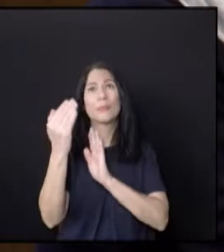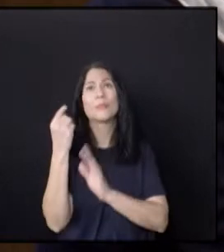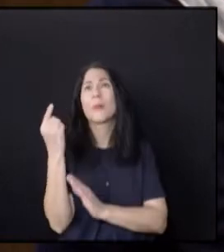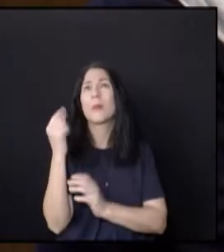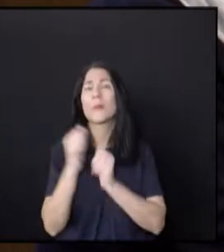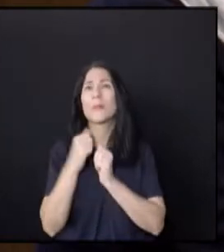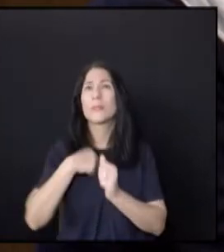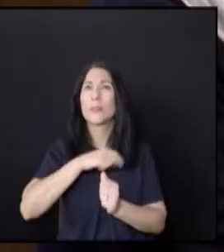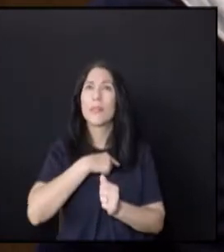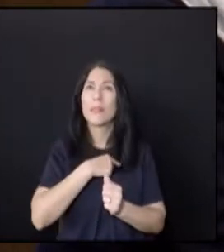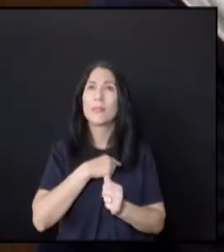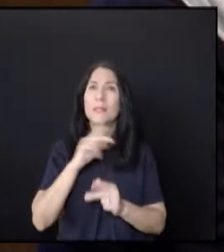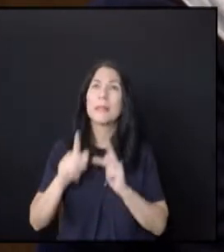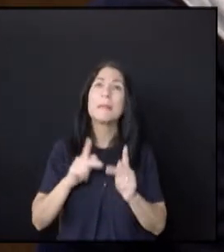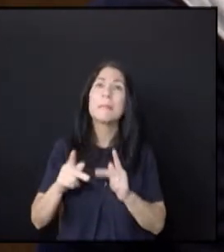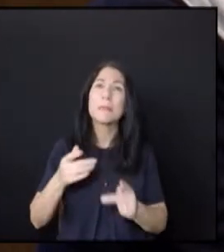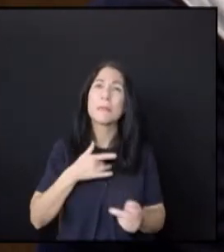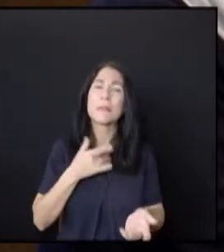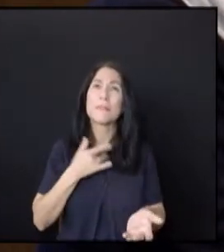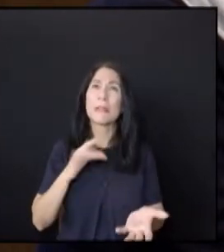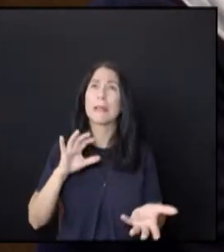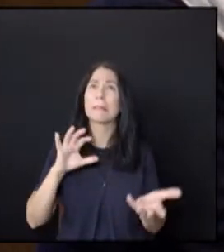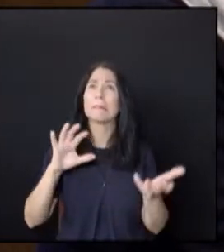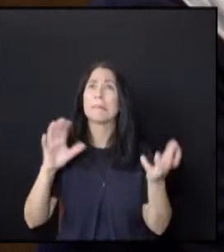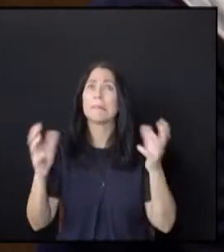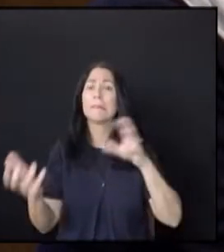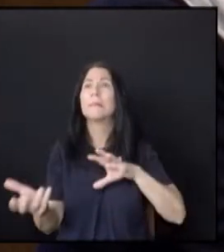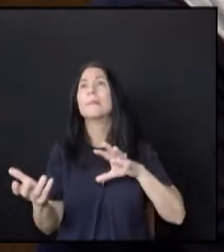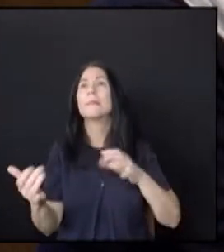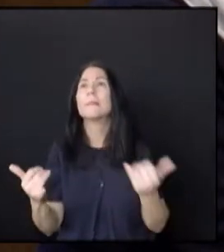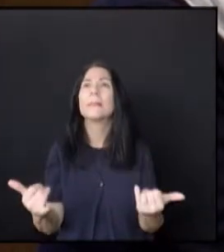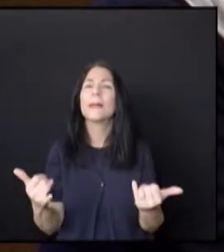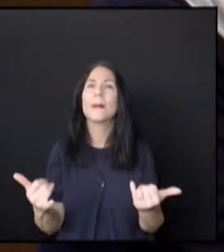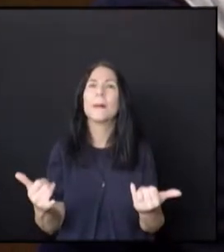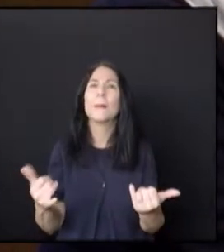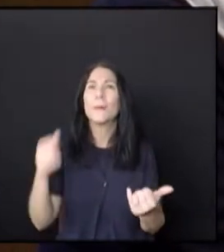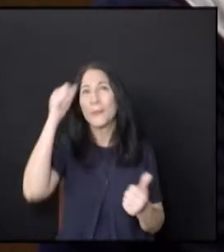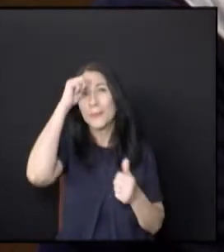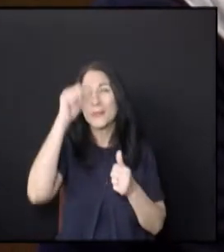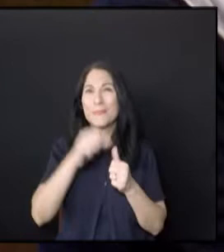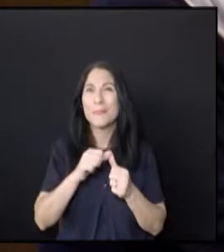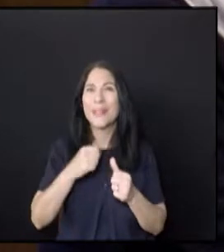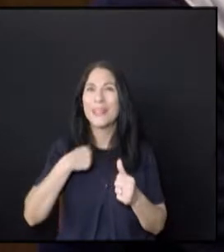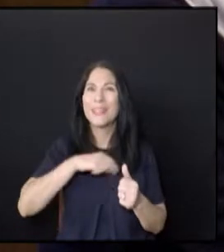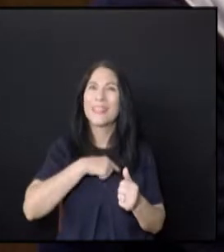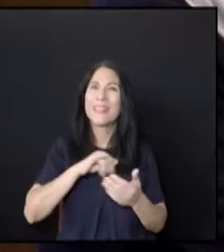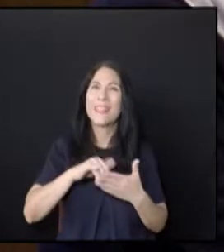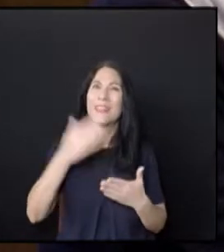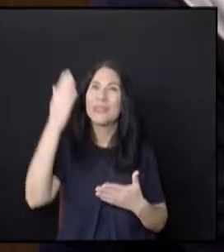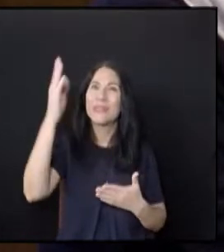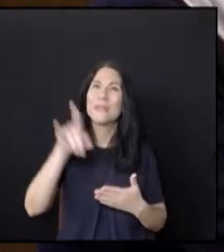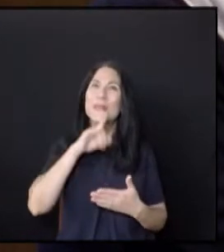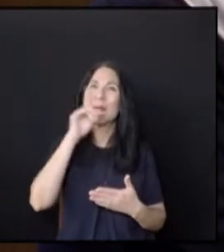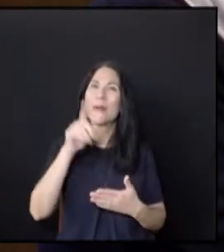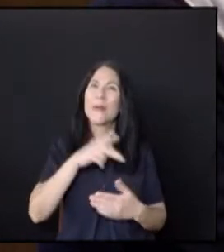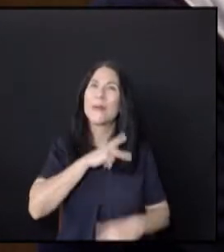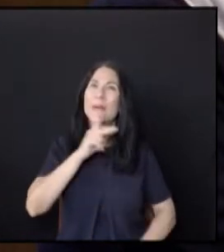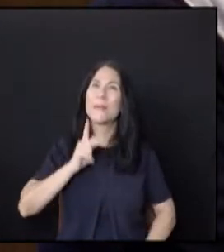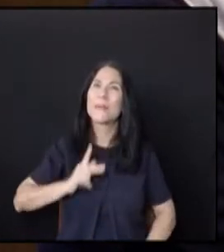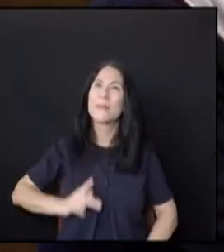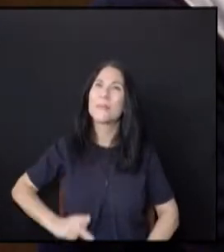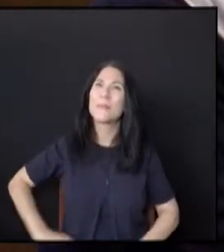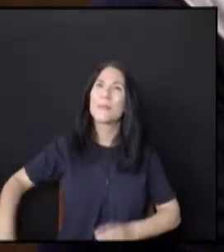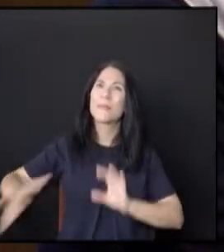For those of us who feel like it's just chaos right now, remind us that you are the Prince of Peace.